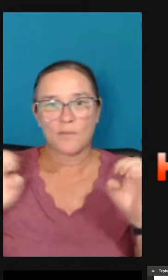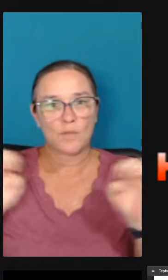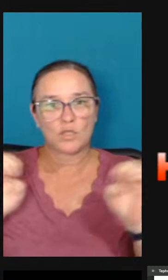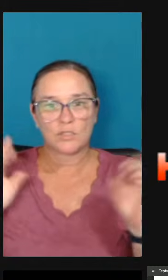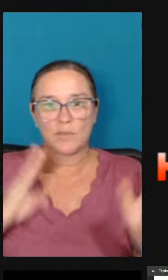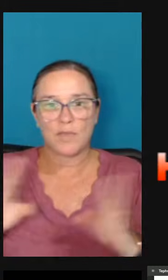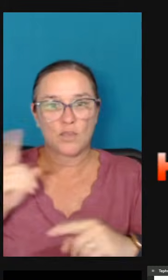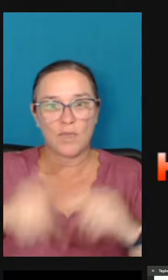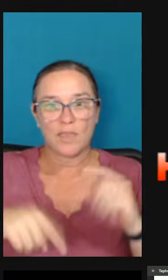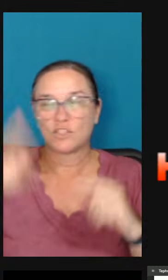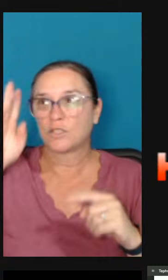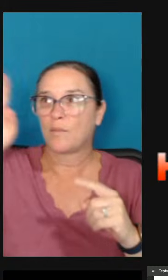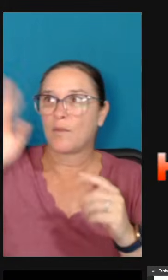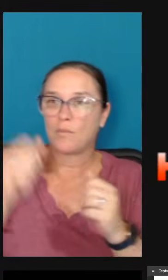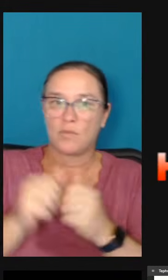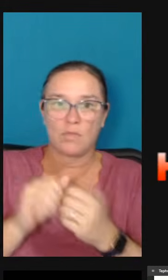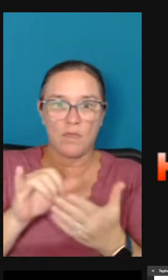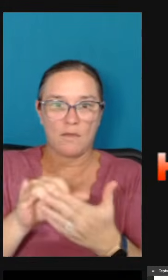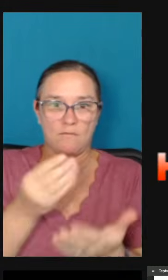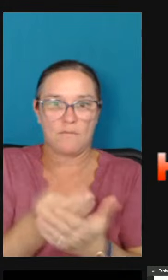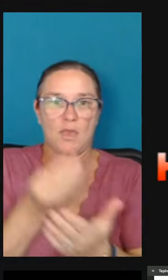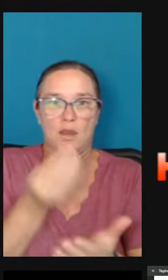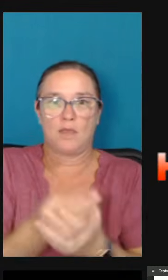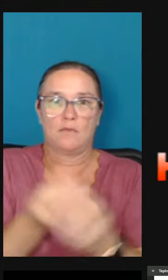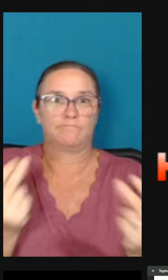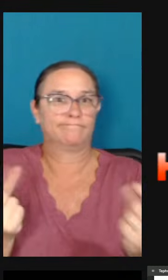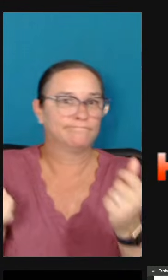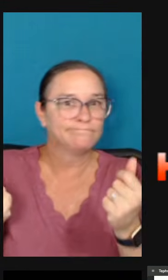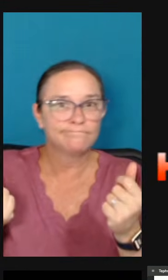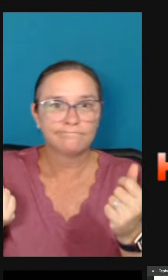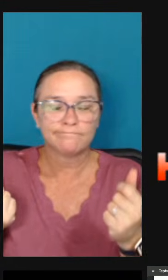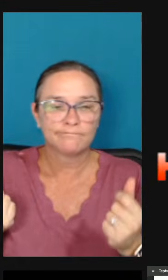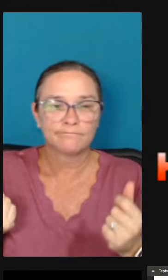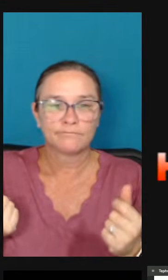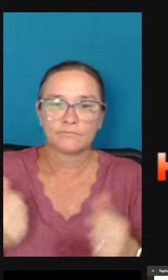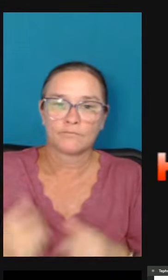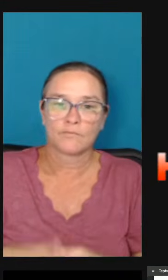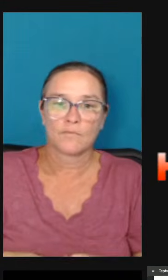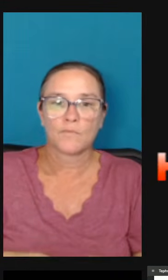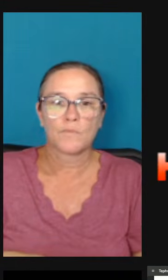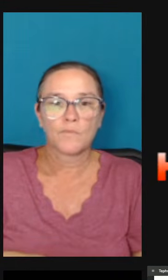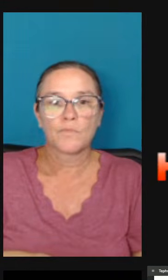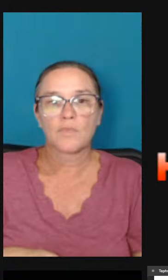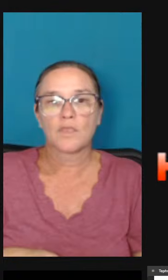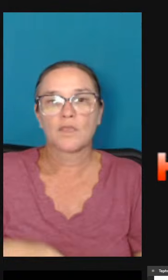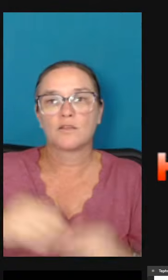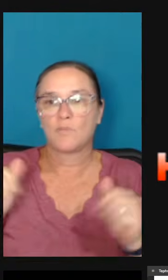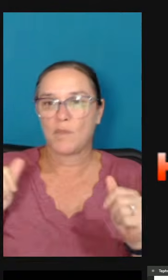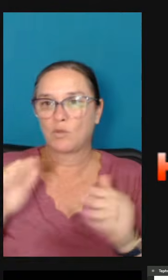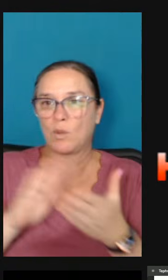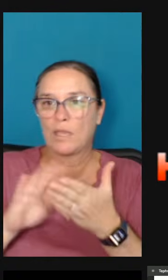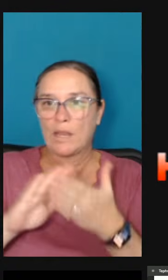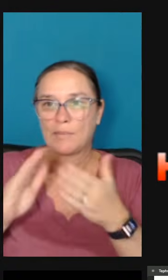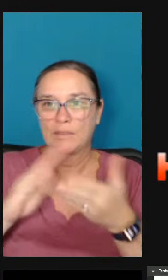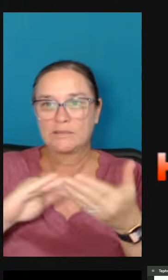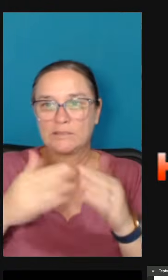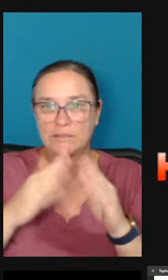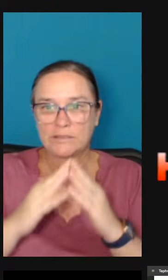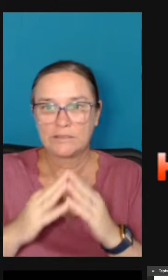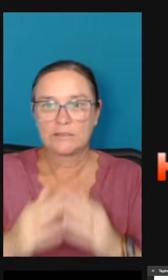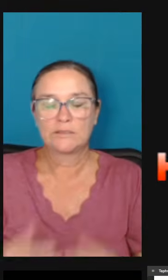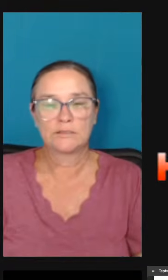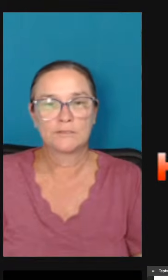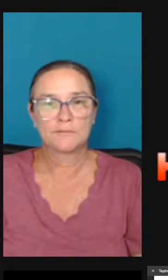with $100,000, $1 million on the fly to clean up your city if suddenly the stuff's all in it, right?